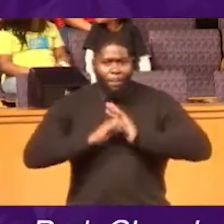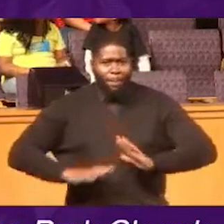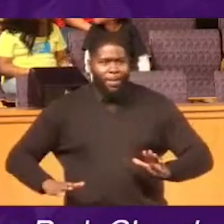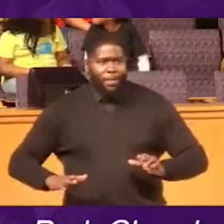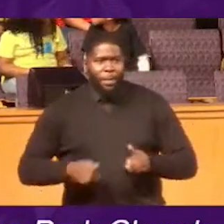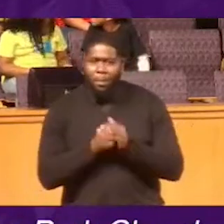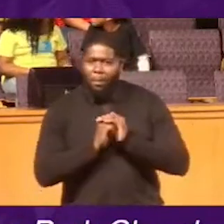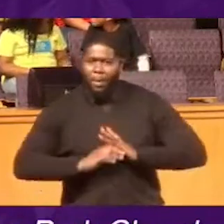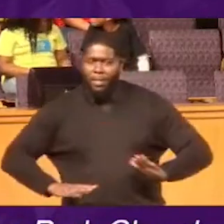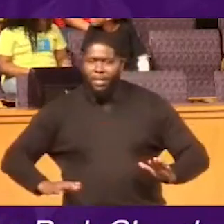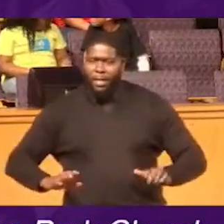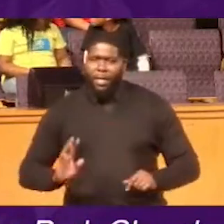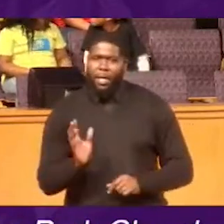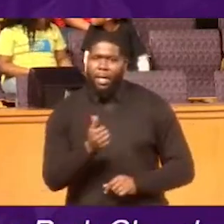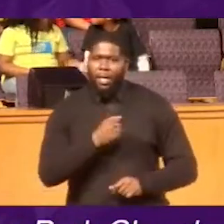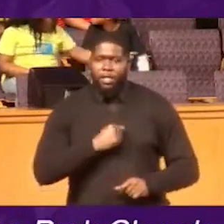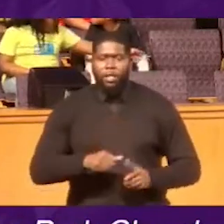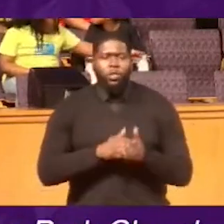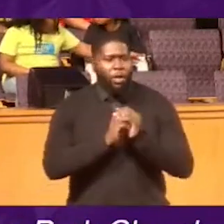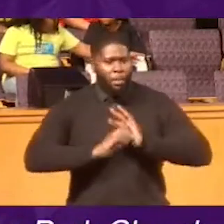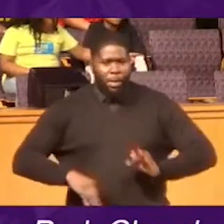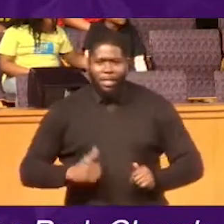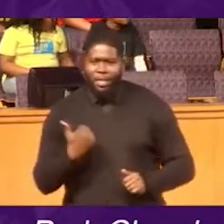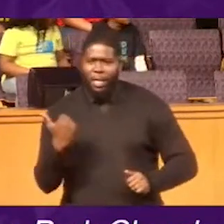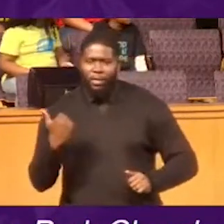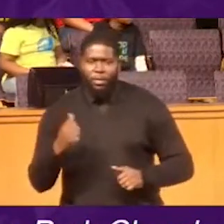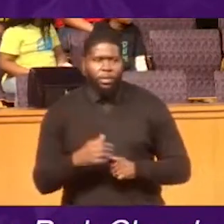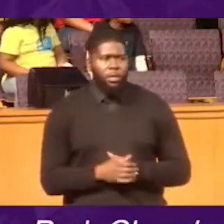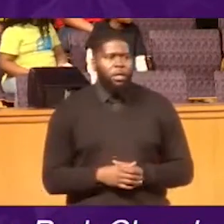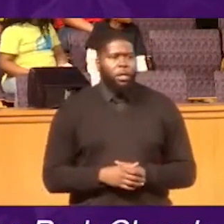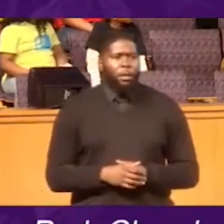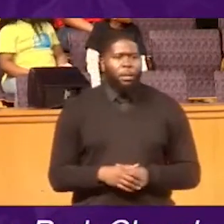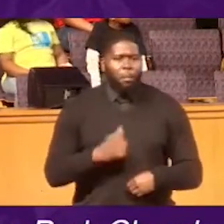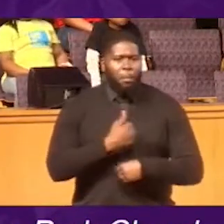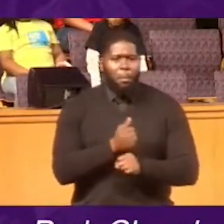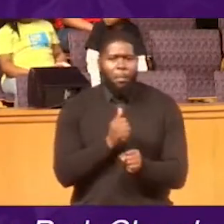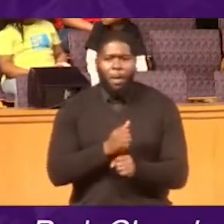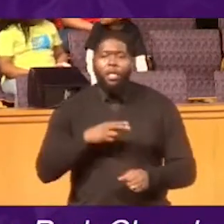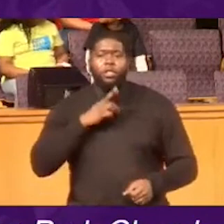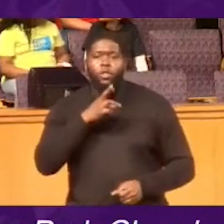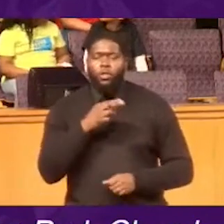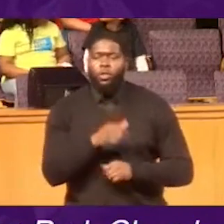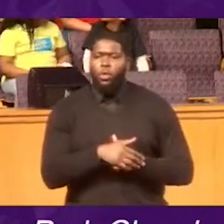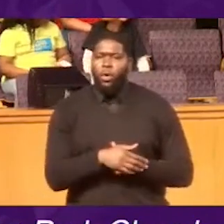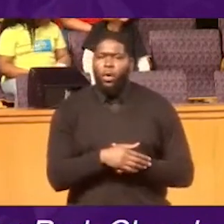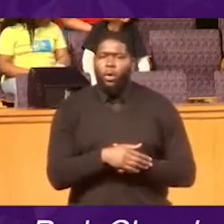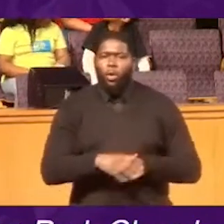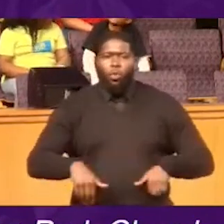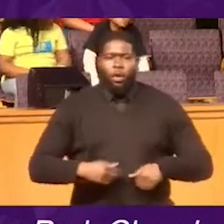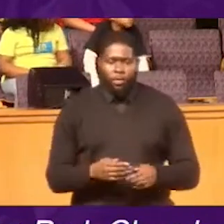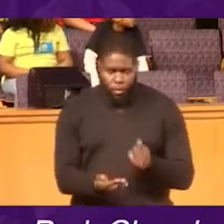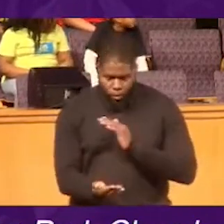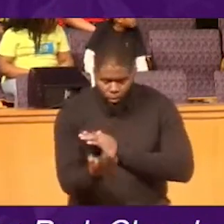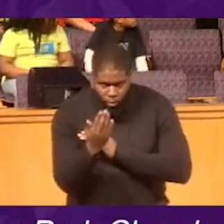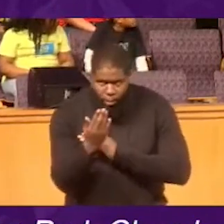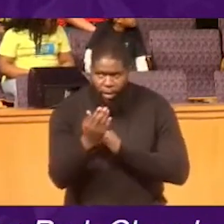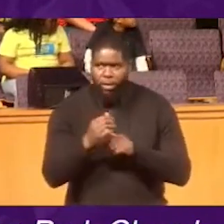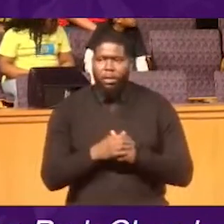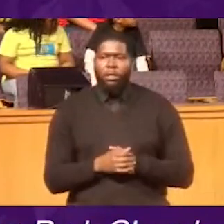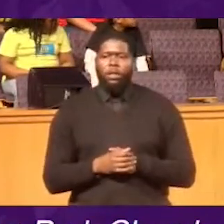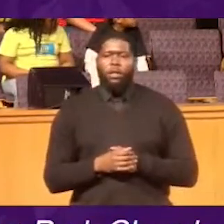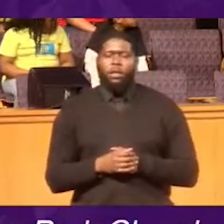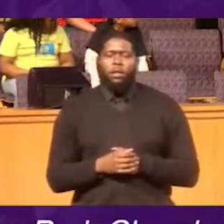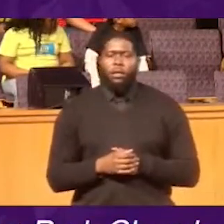God has blessed us so that we can bless others. And so we want to make sure that we are giving out of obedience to what God has called